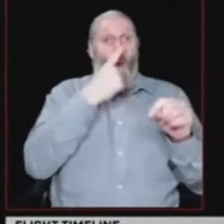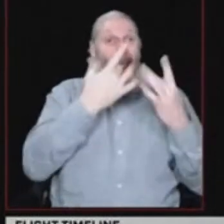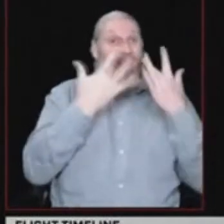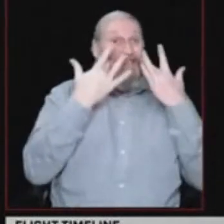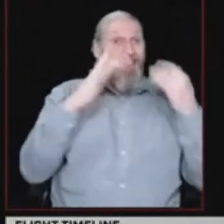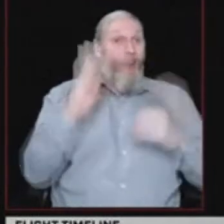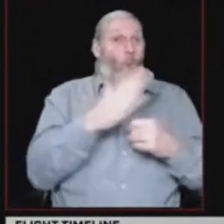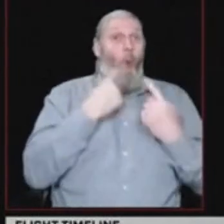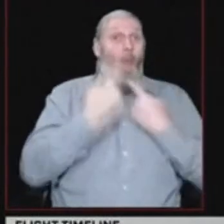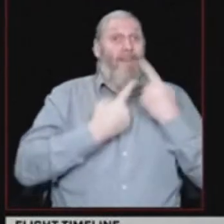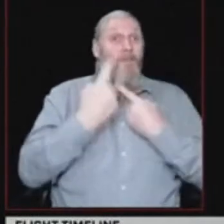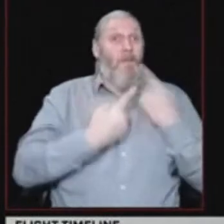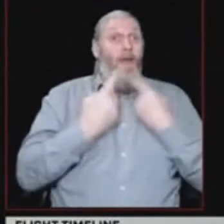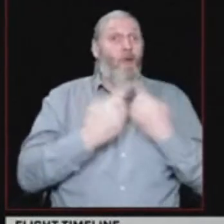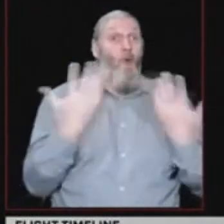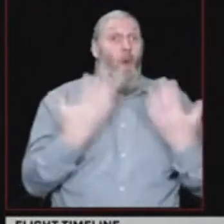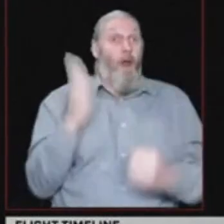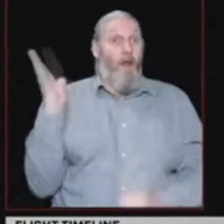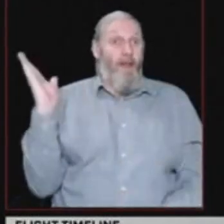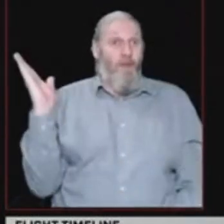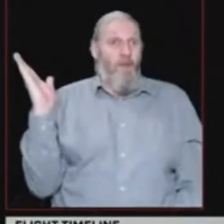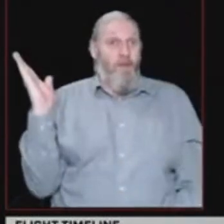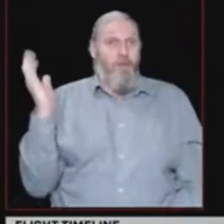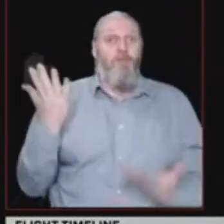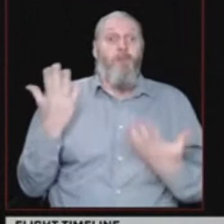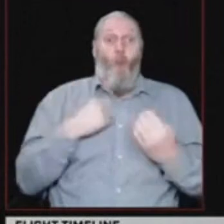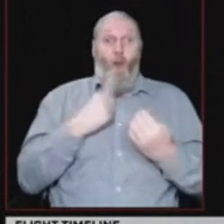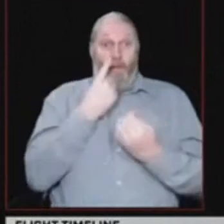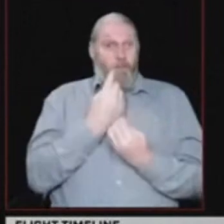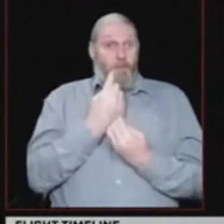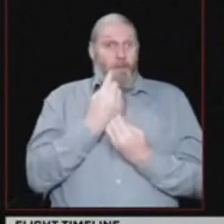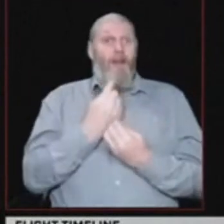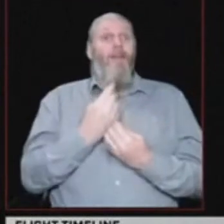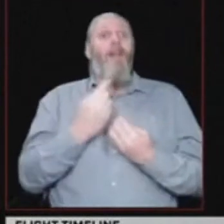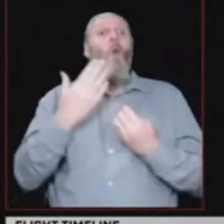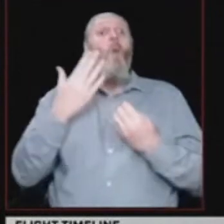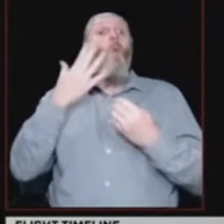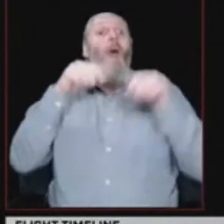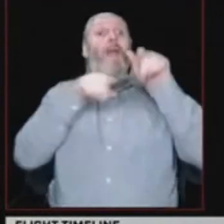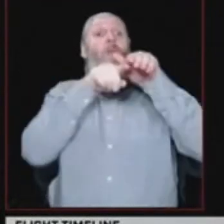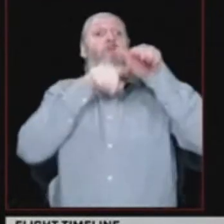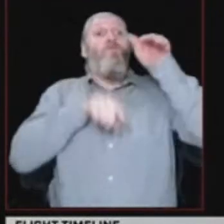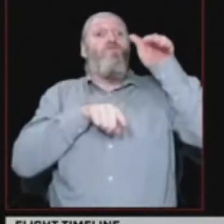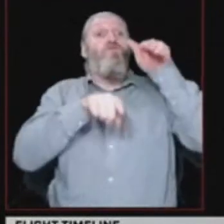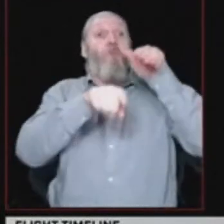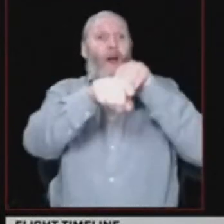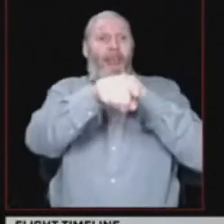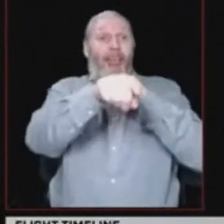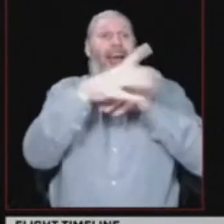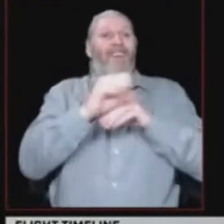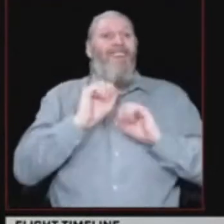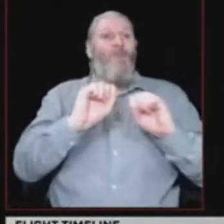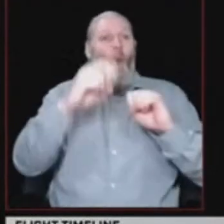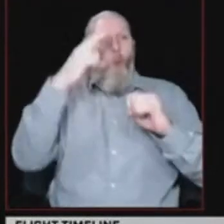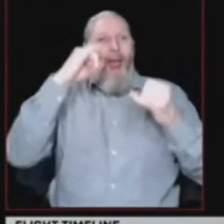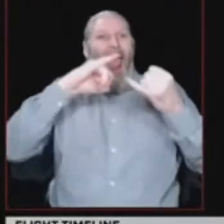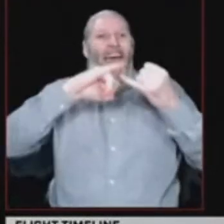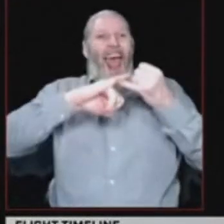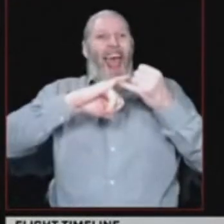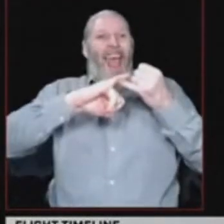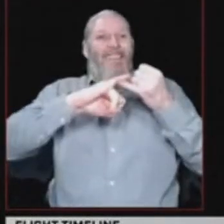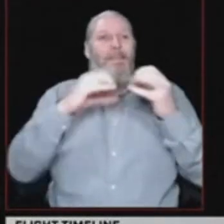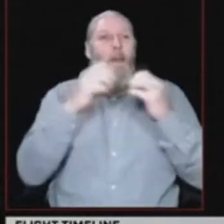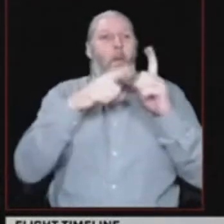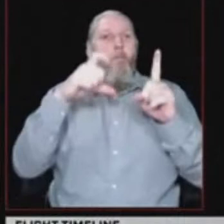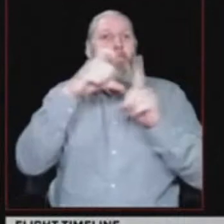is dropped, it has its own S-band transmitter. It's a relatively tried and true technology,